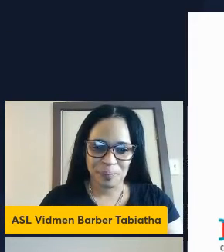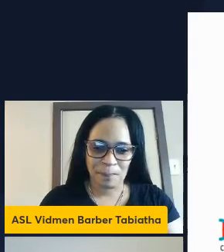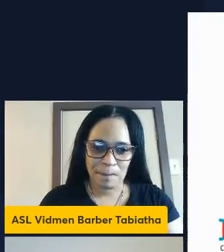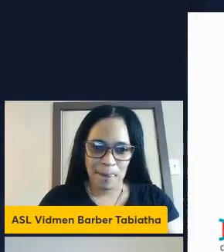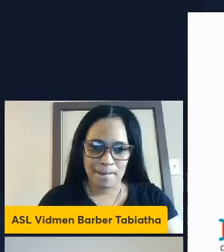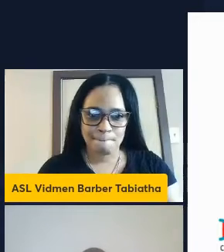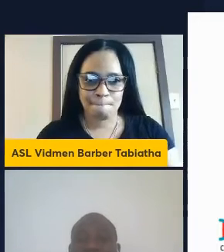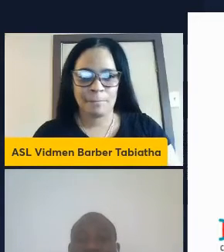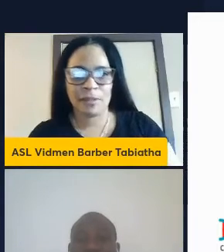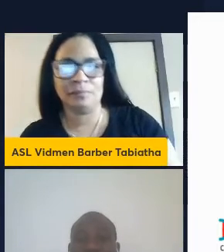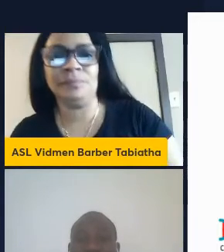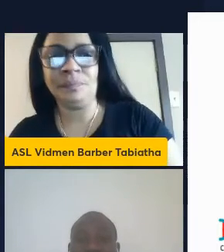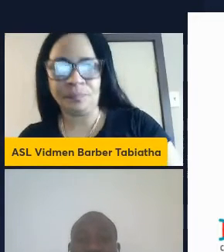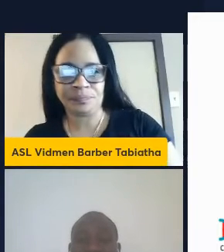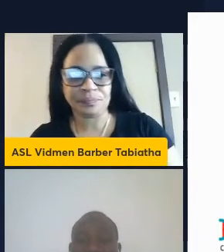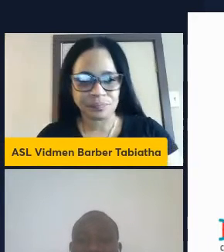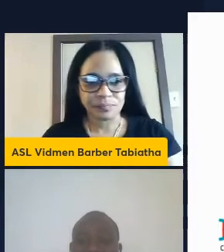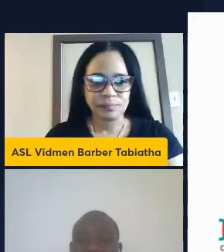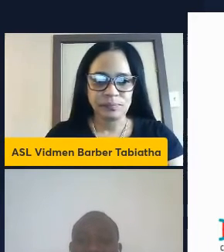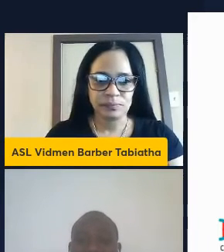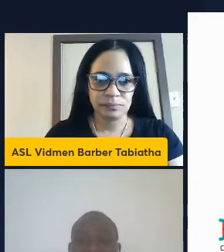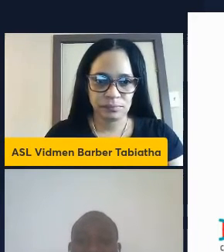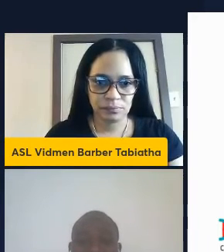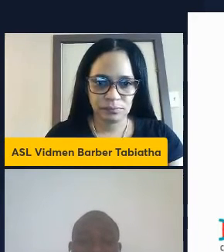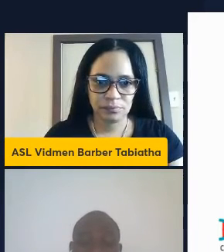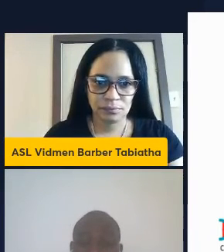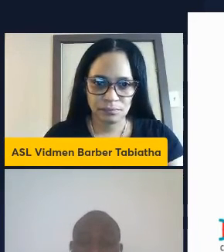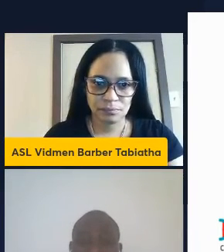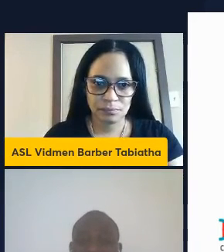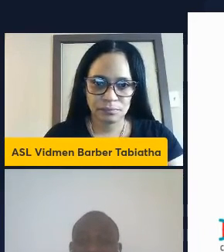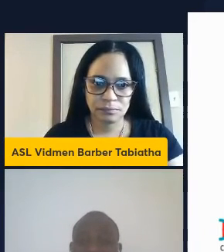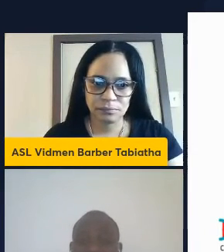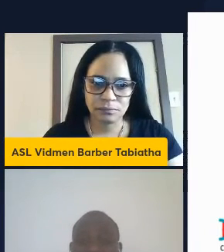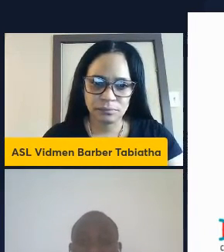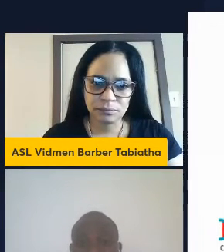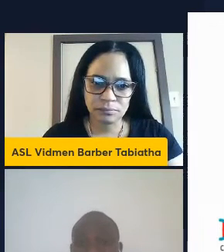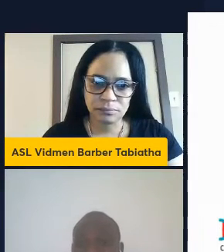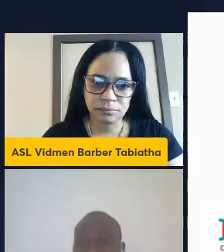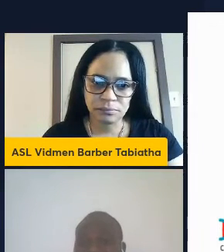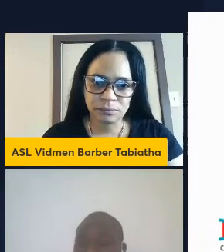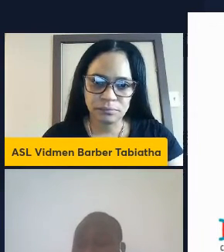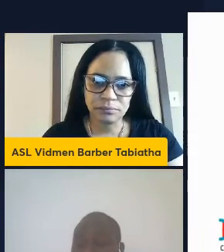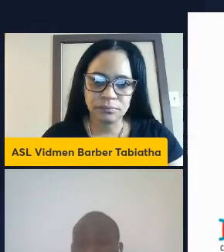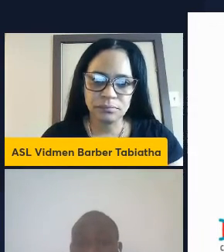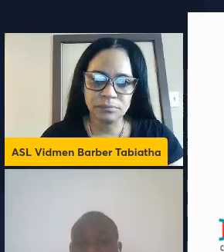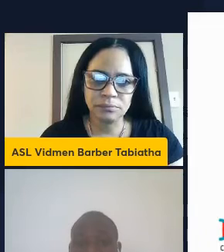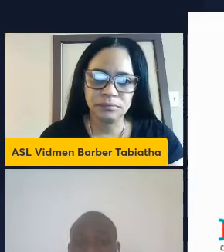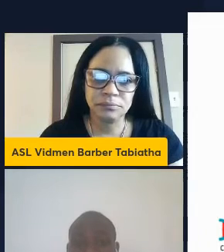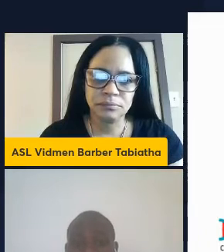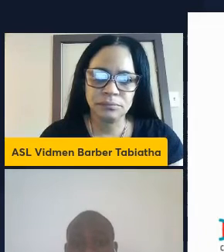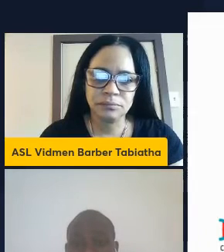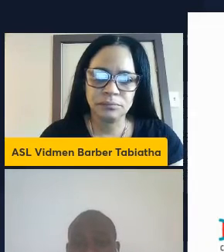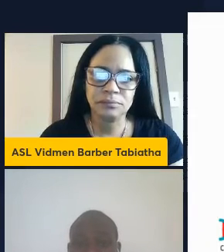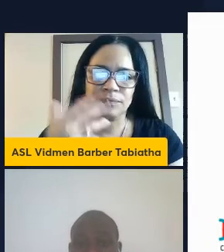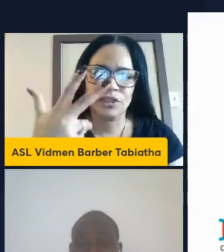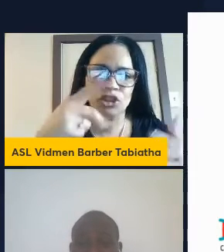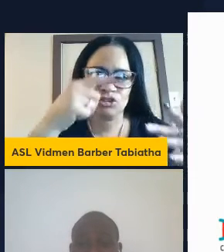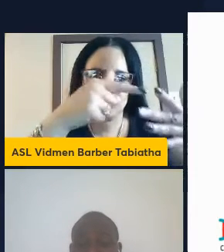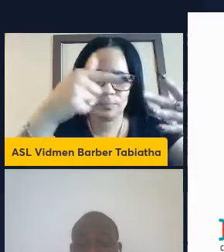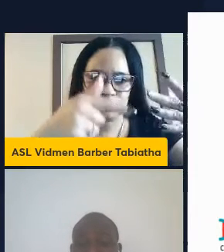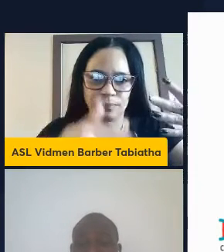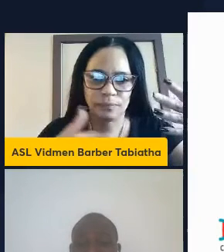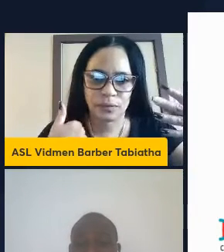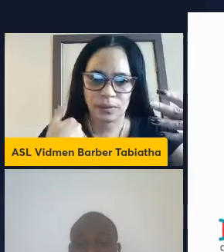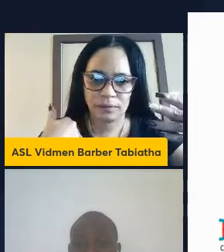Okay. So, we have this T cell therapy or the CAR T cell therapy that has three domains. The extracellular domains,